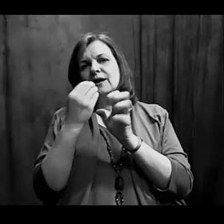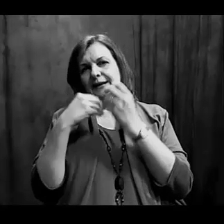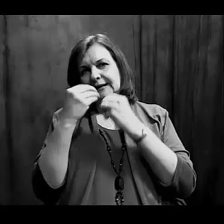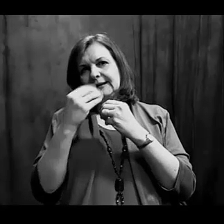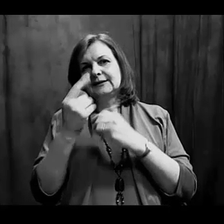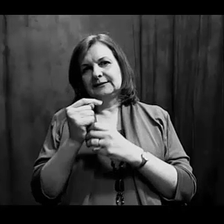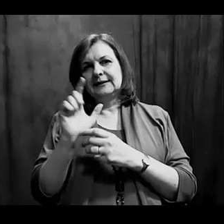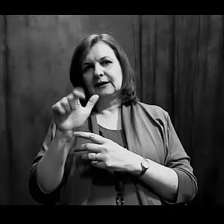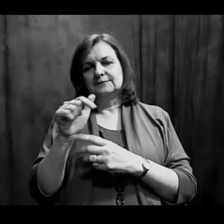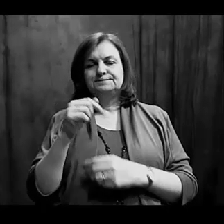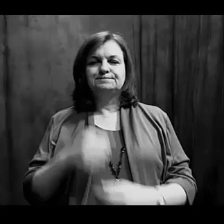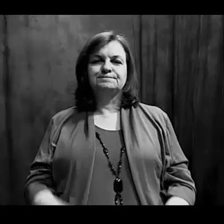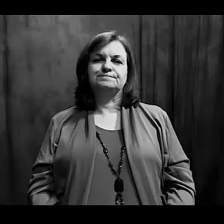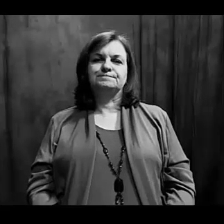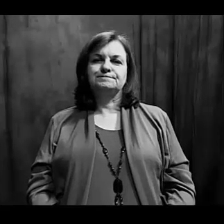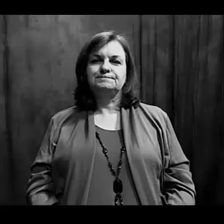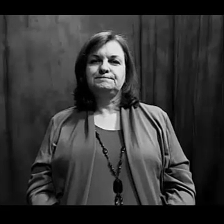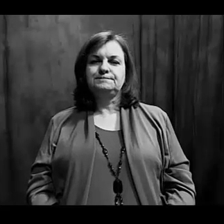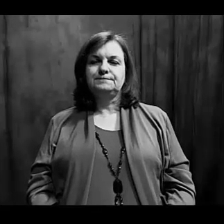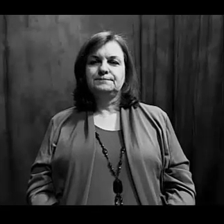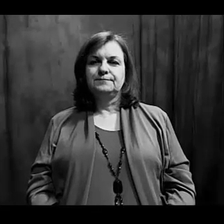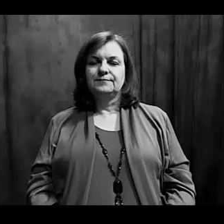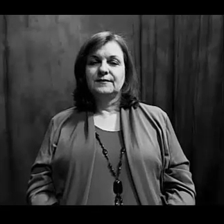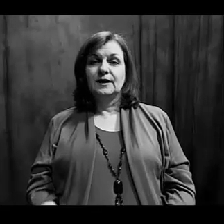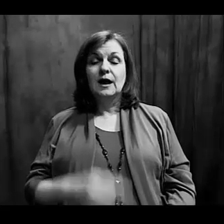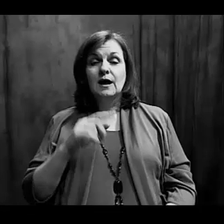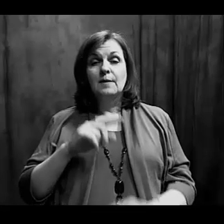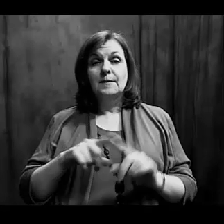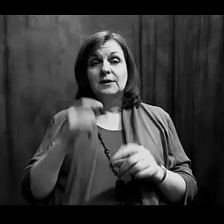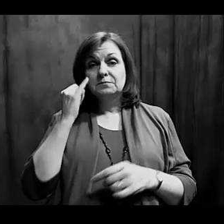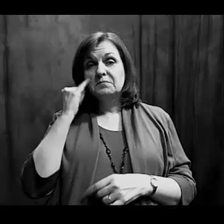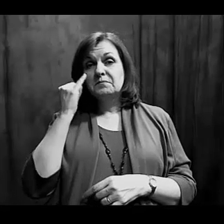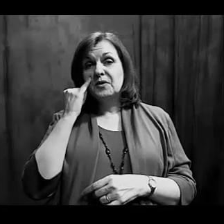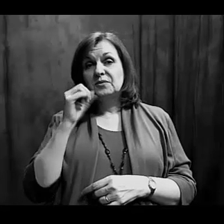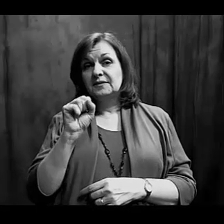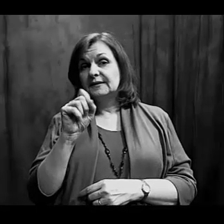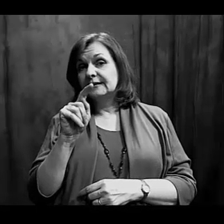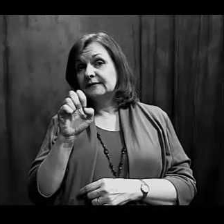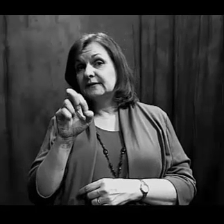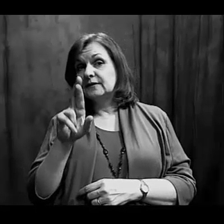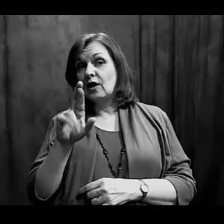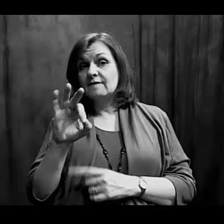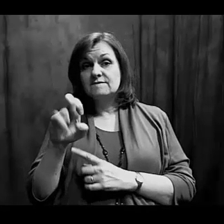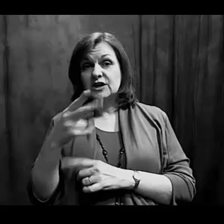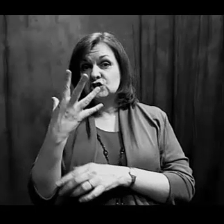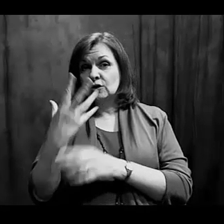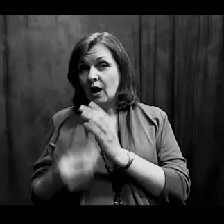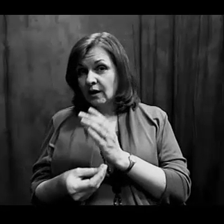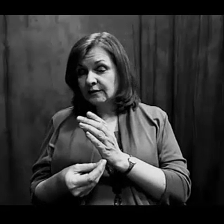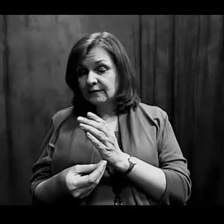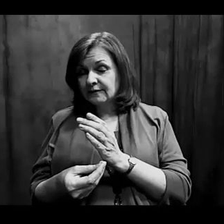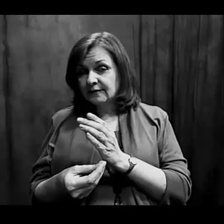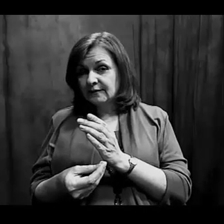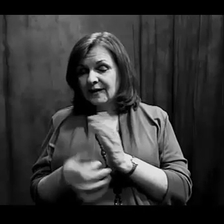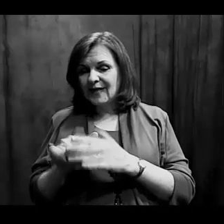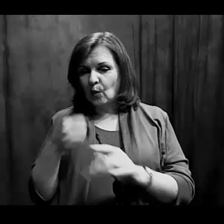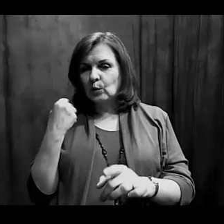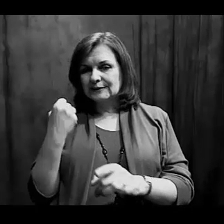and holding onto that mussel and eventually going to open it up and eat it. So a removal of these starfish